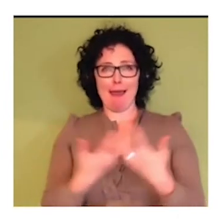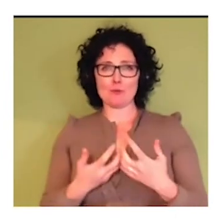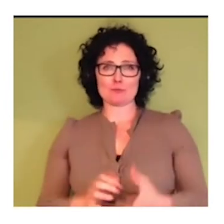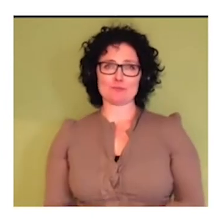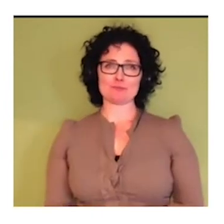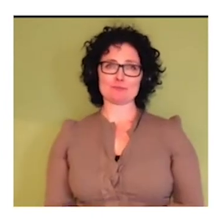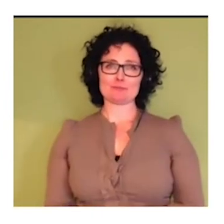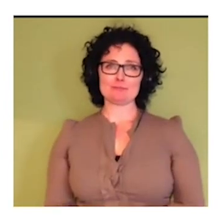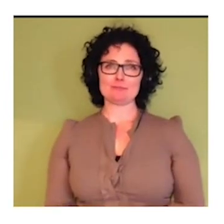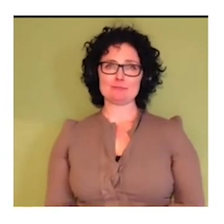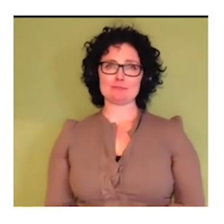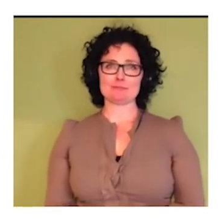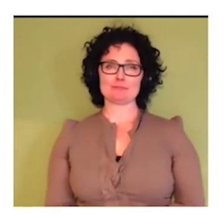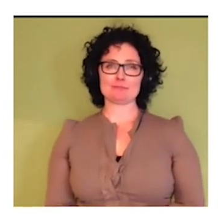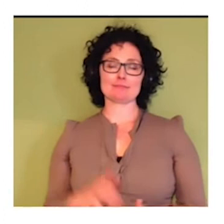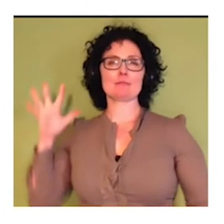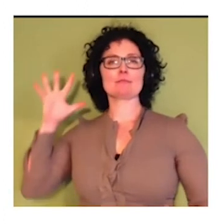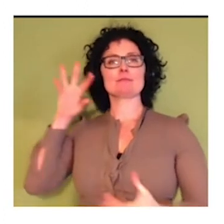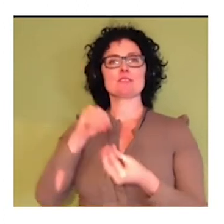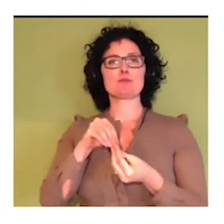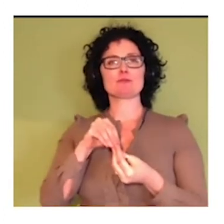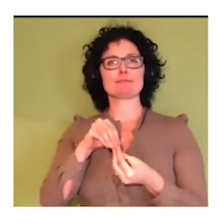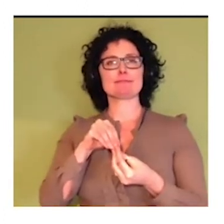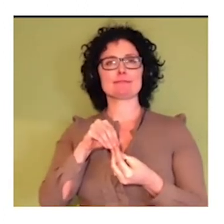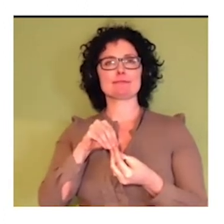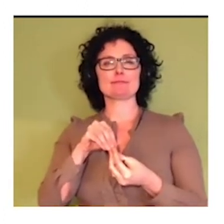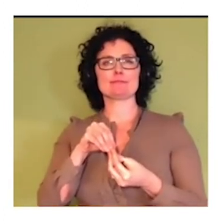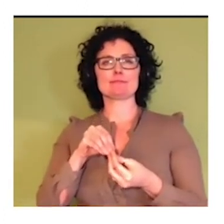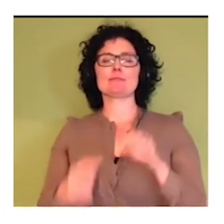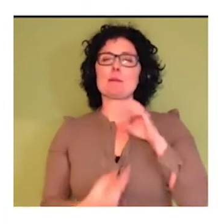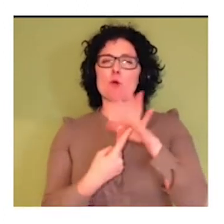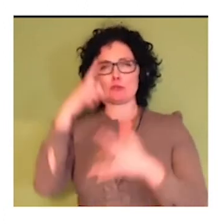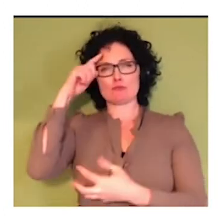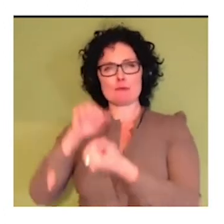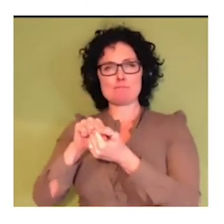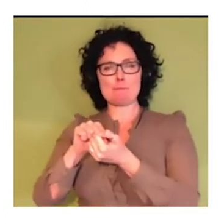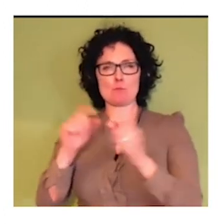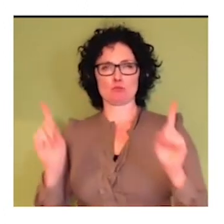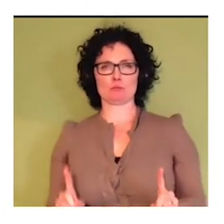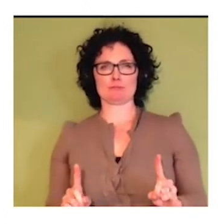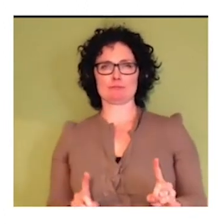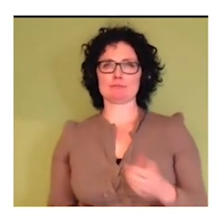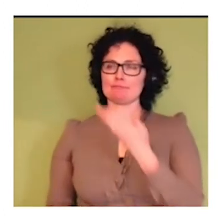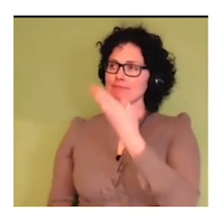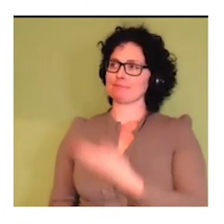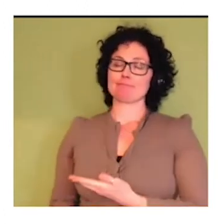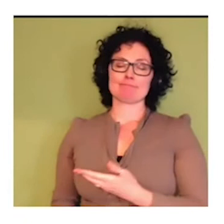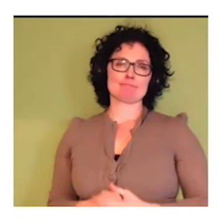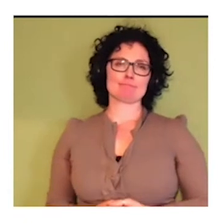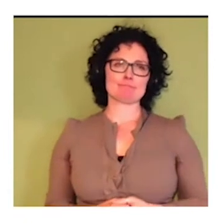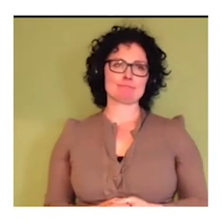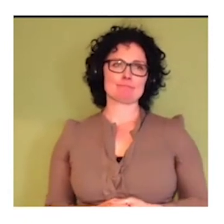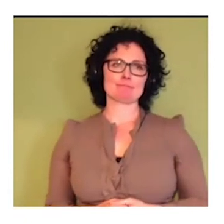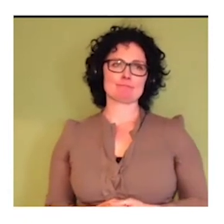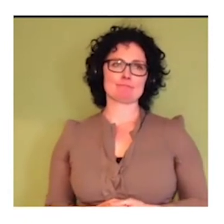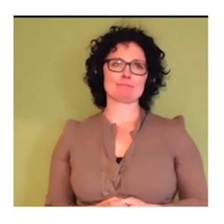In summary, the key points to note regarding clear and large print. Making hard copy documents